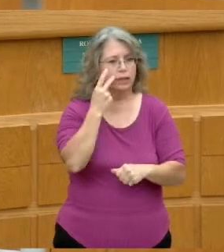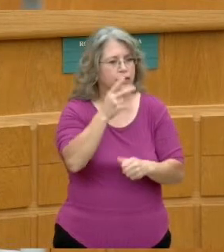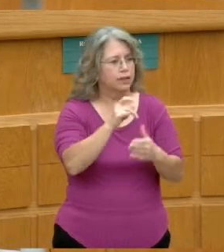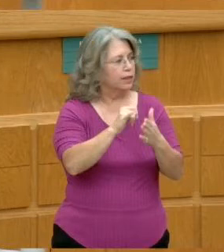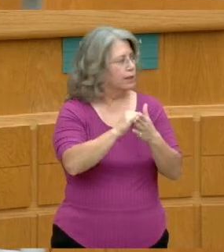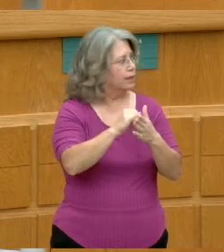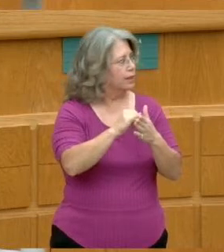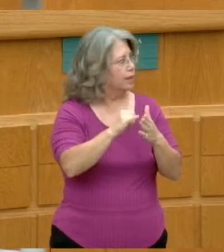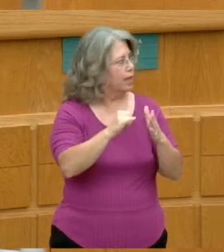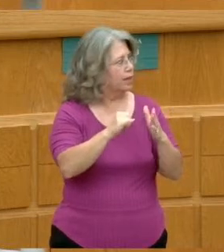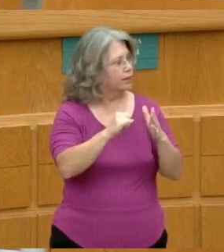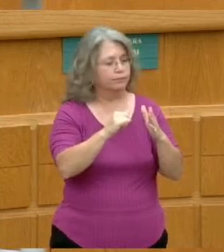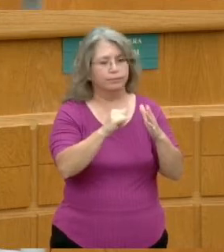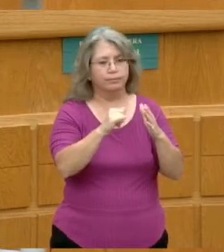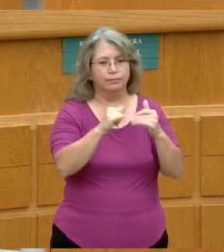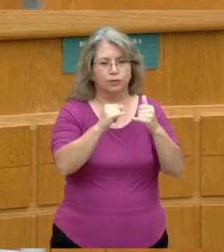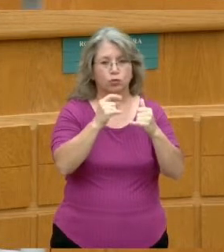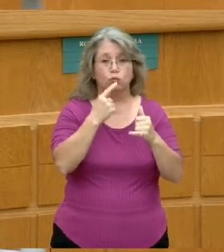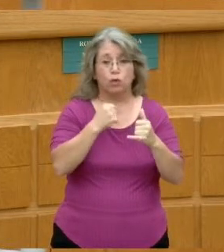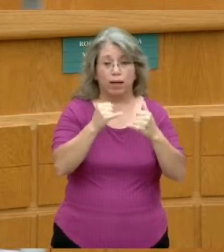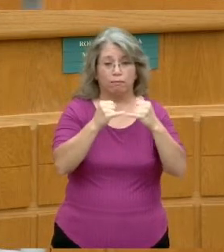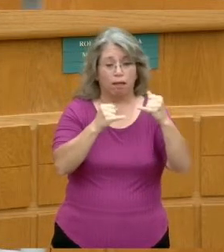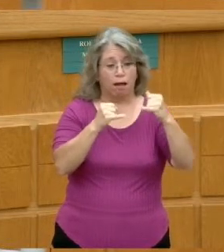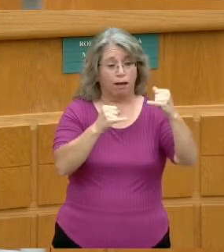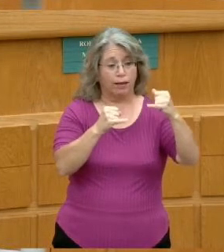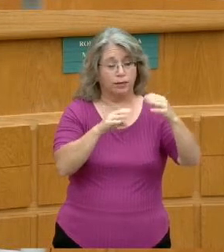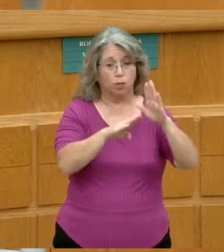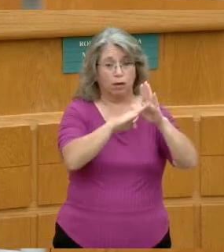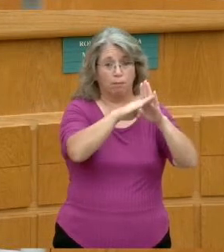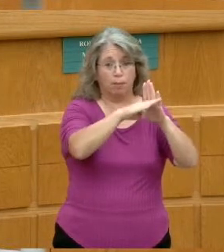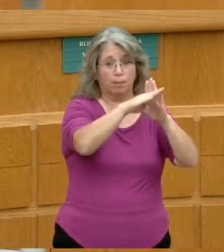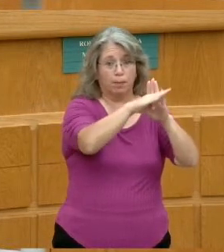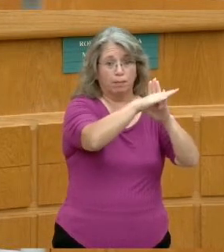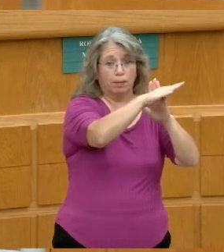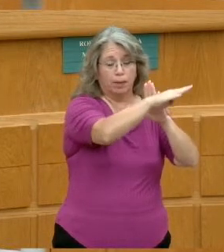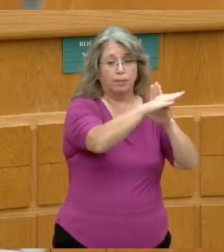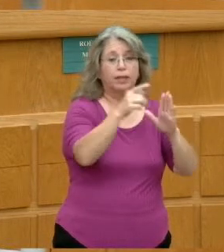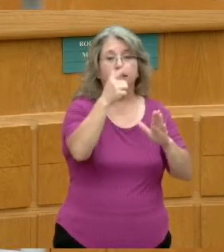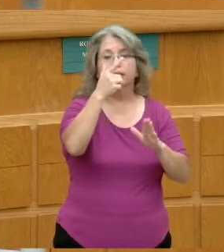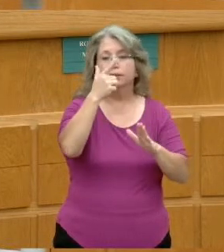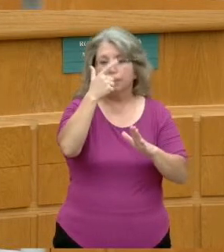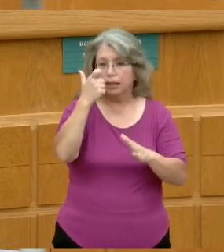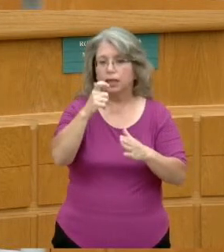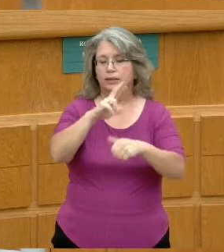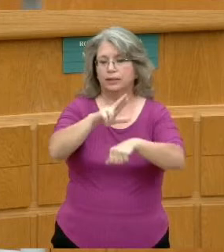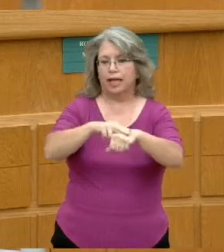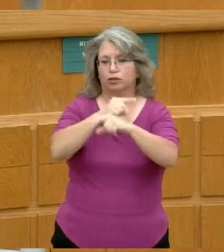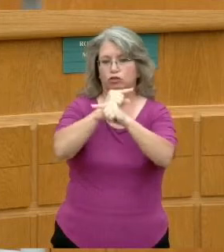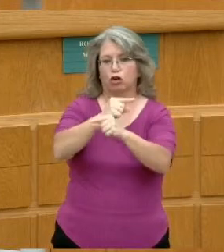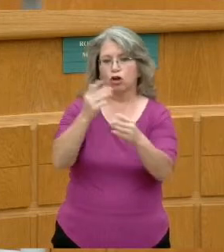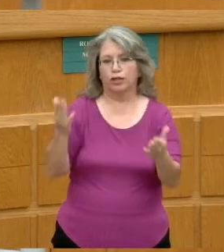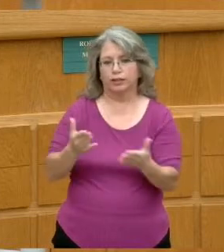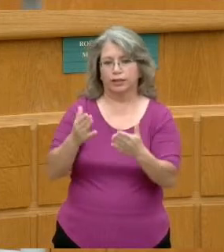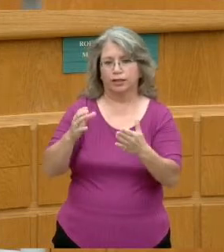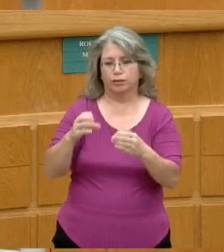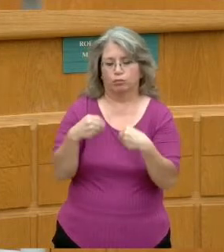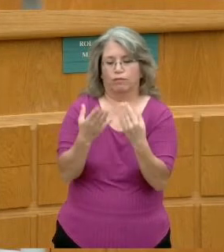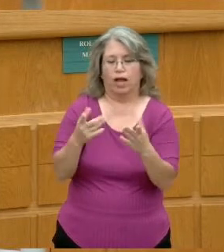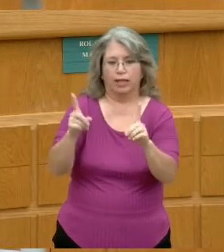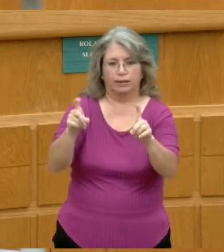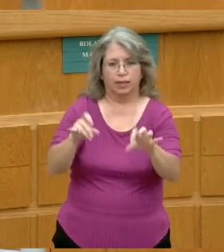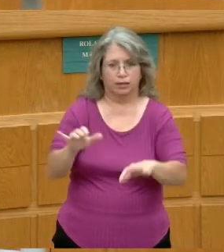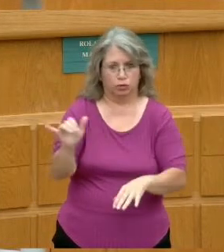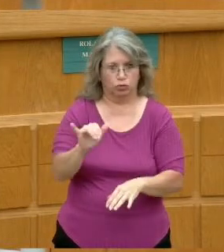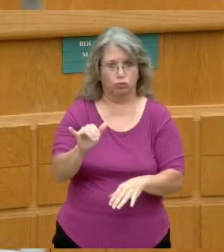the National Guard's testing. That this was a third day of testing here in our county. And they did some pretty significant numbers, but we've